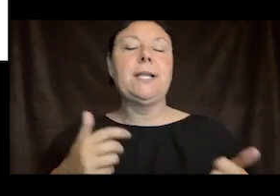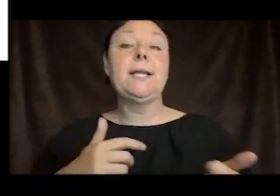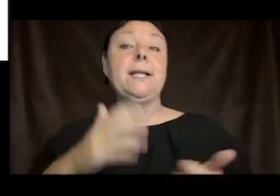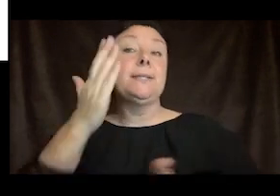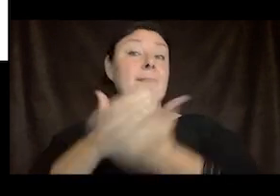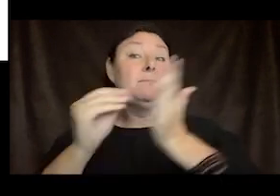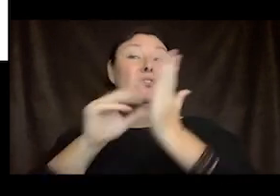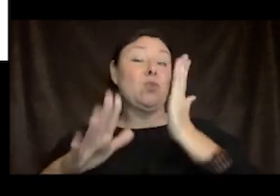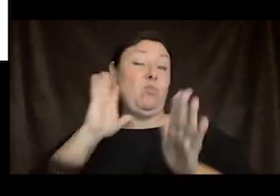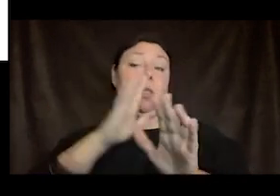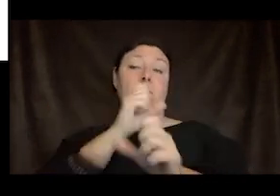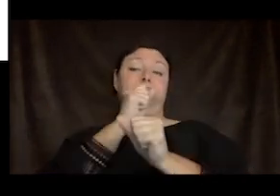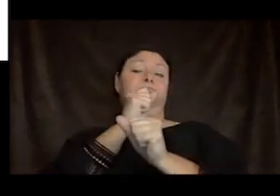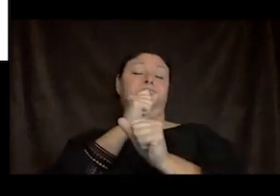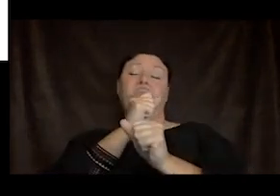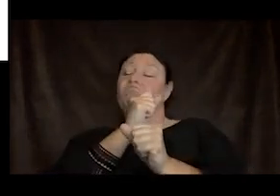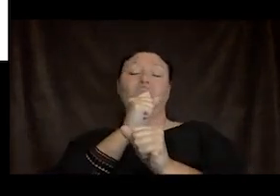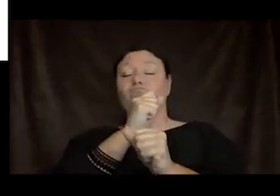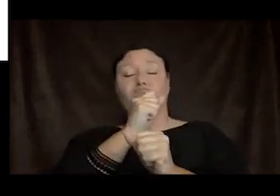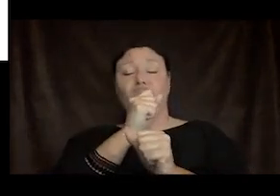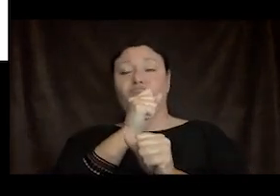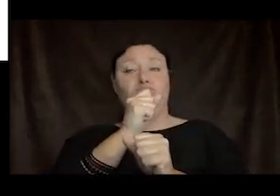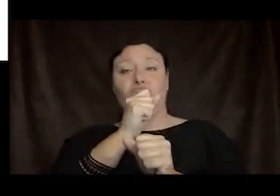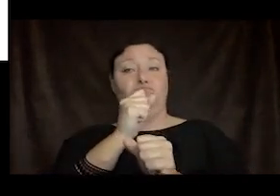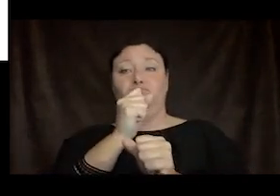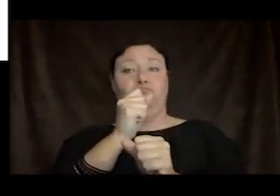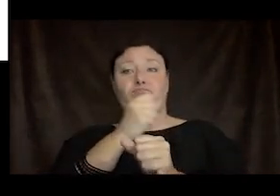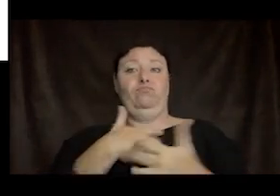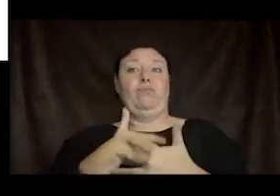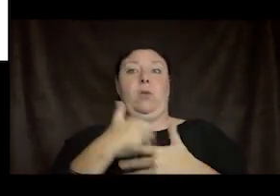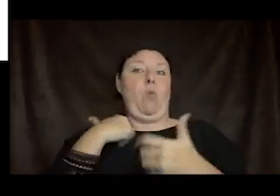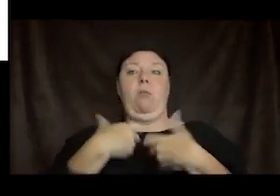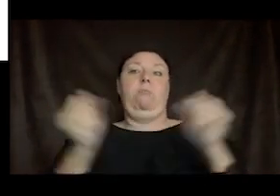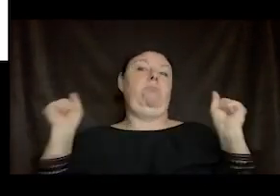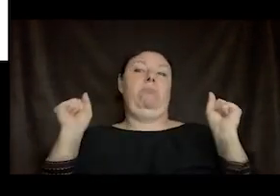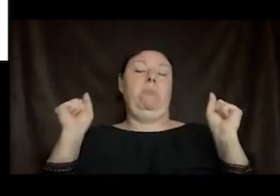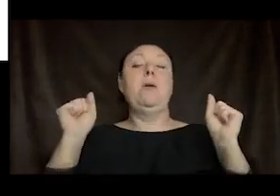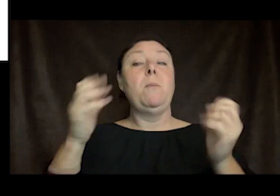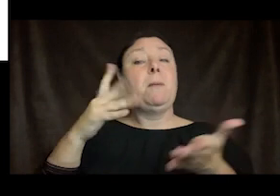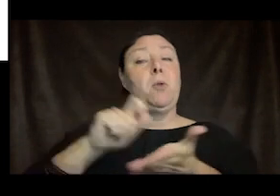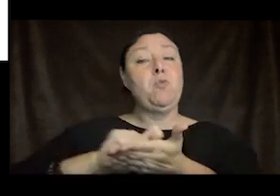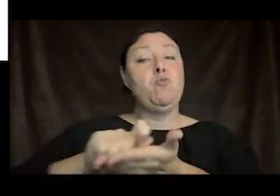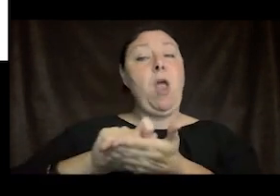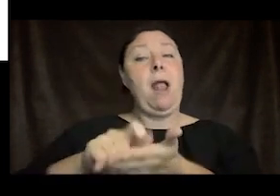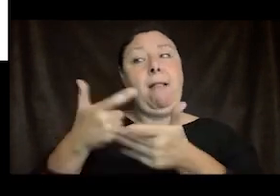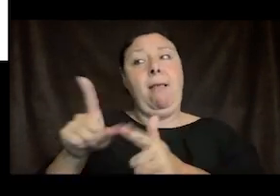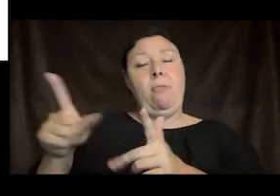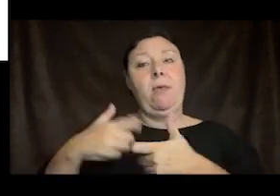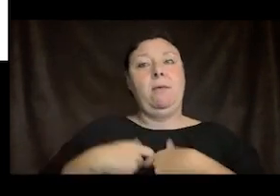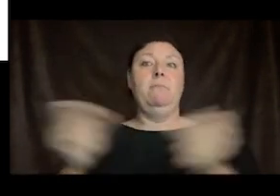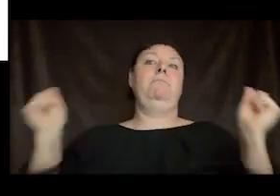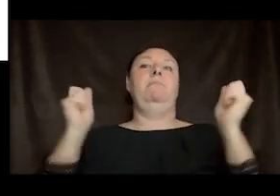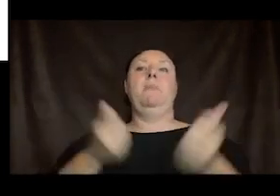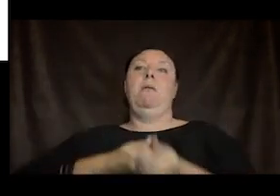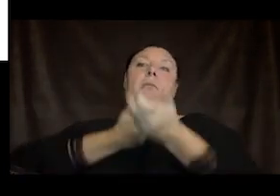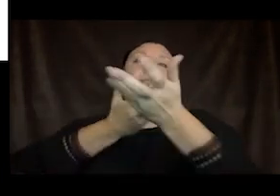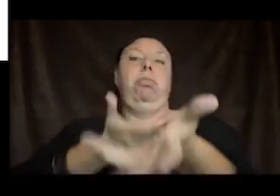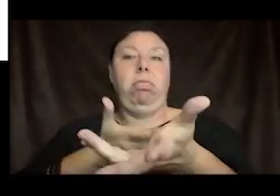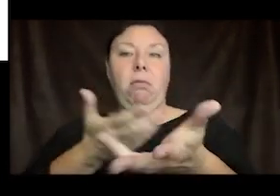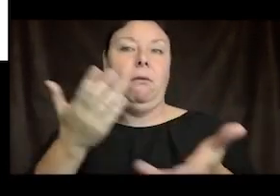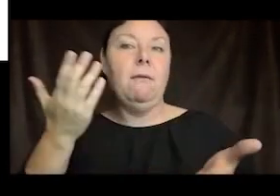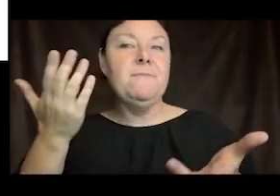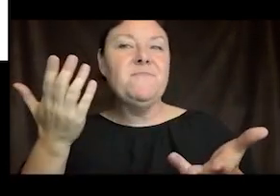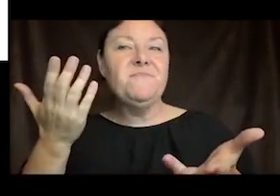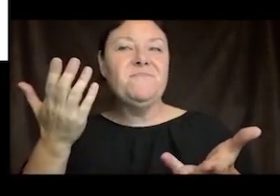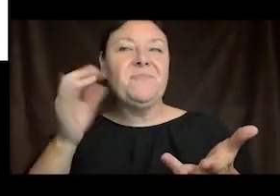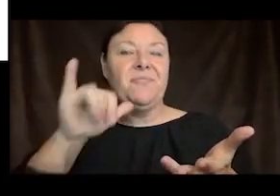not going to talk. They're not going to share how they feel. And so writing would be a way for them to be able to deal